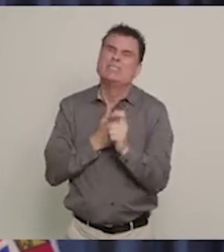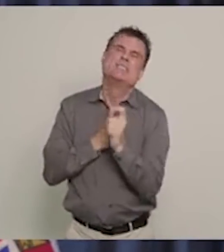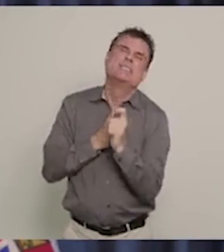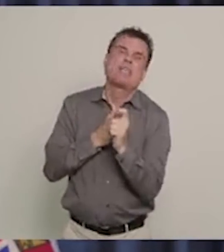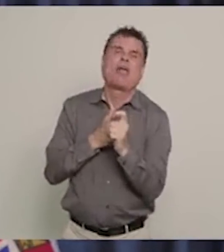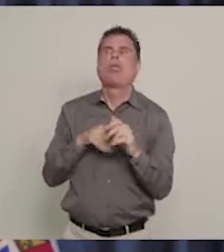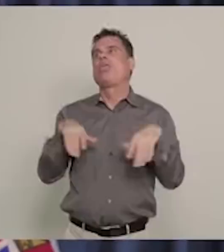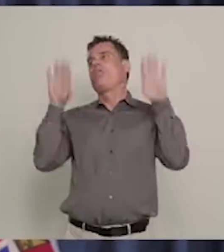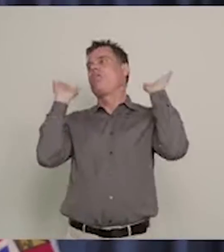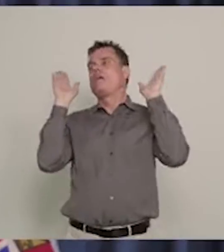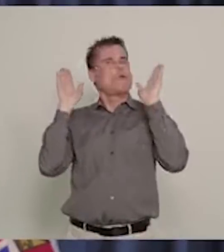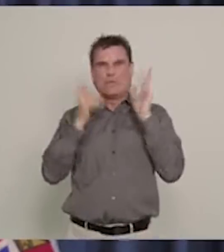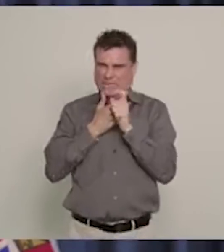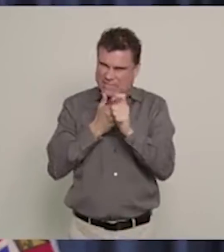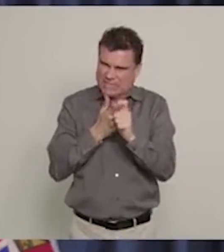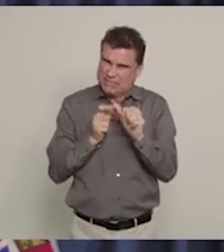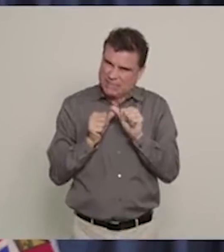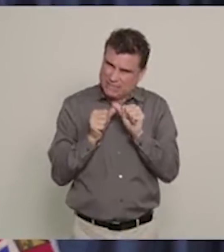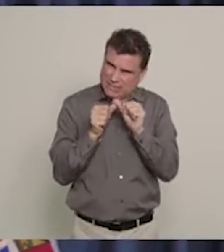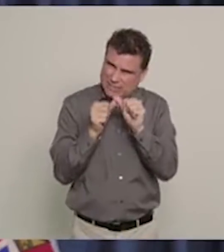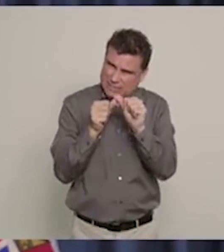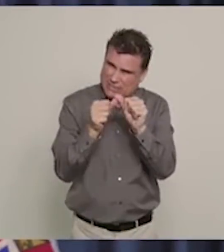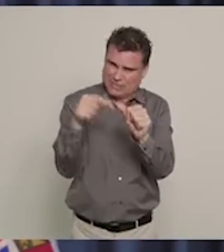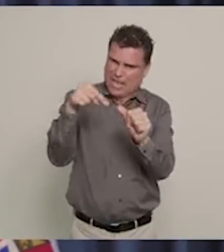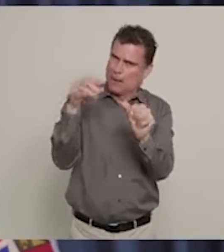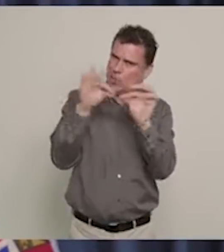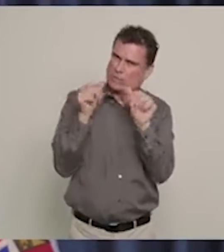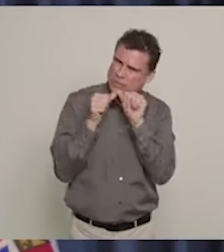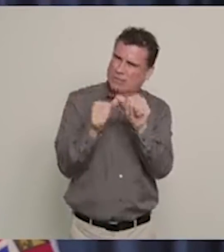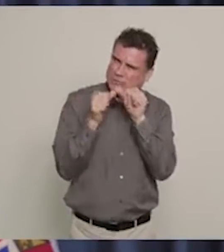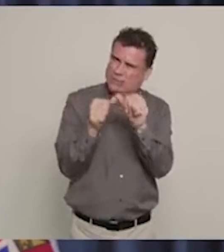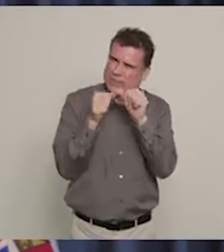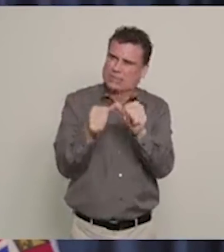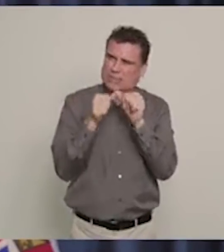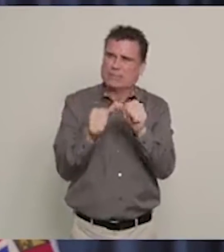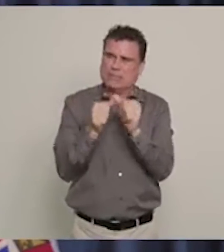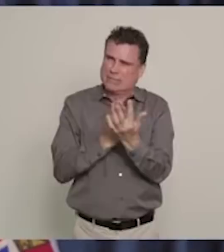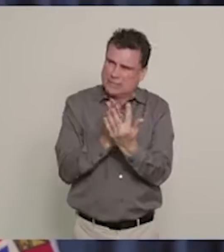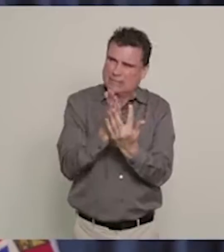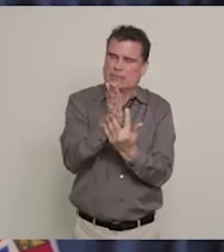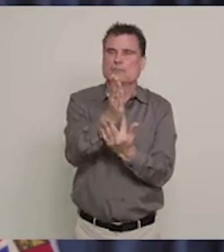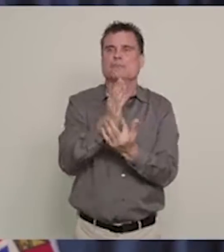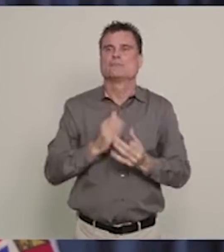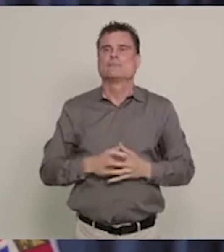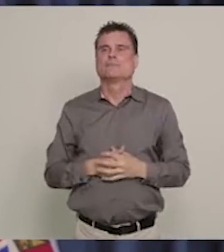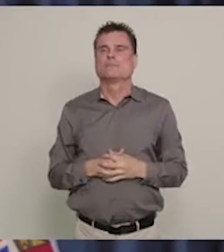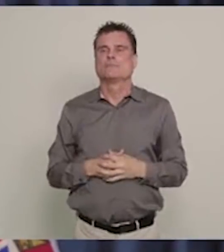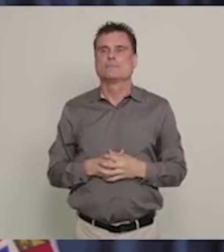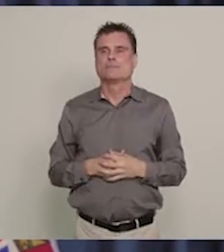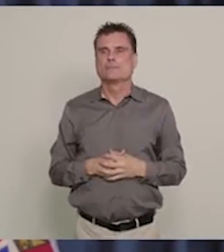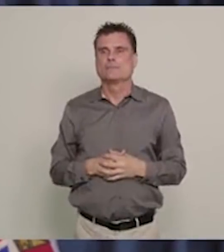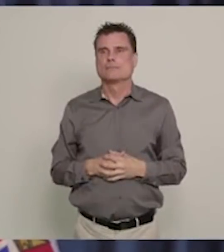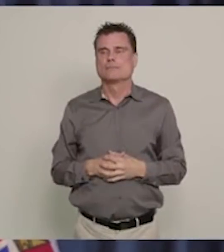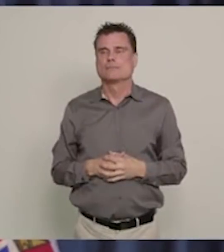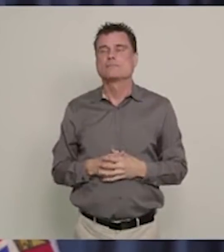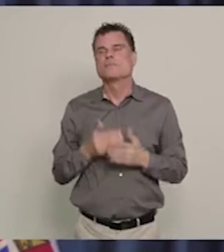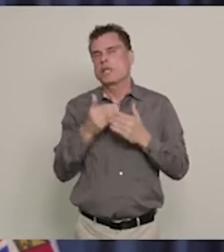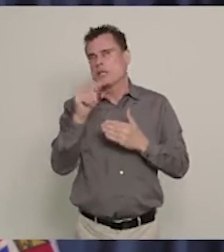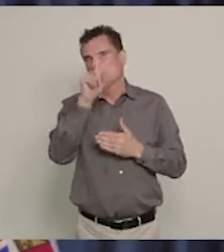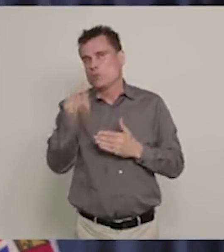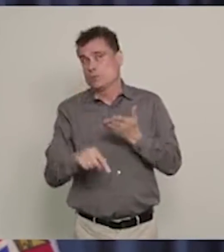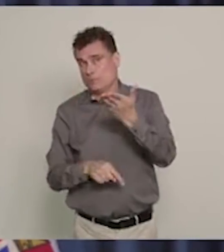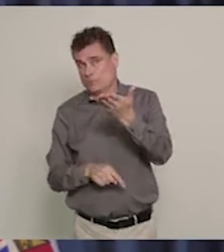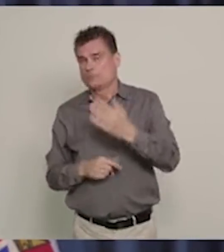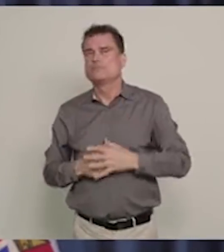who had bumped into Jimmy Pattison at one of his outlets in Vancouver, there talking to staff, talking to customers.